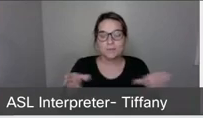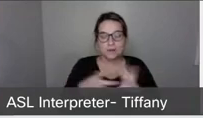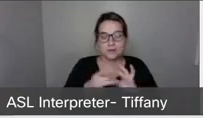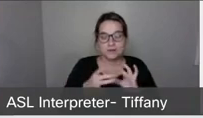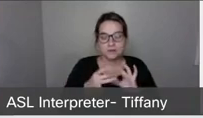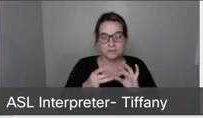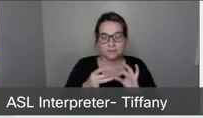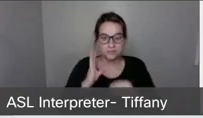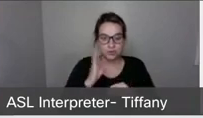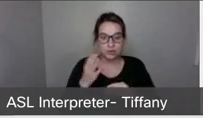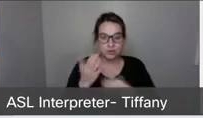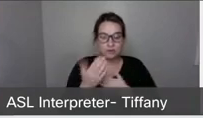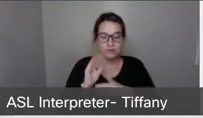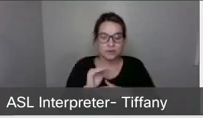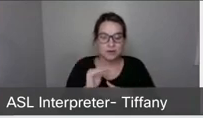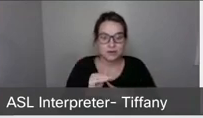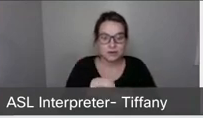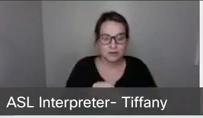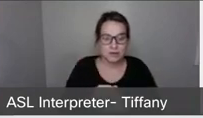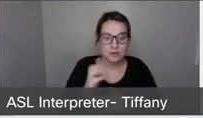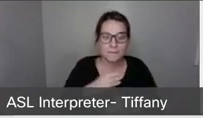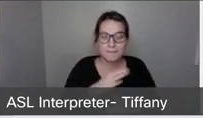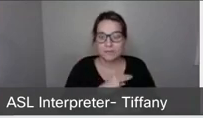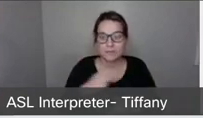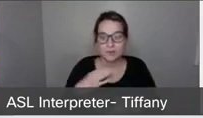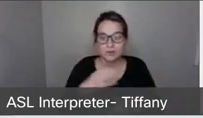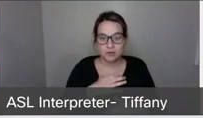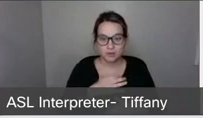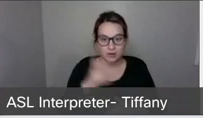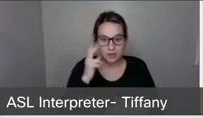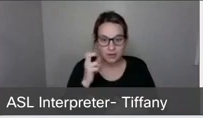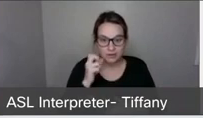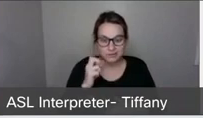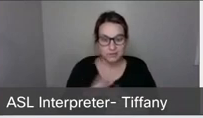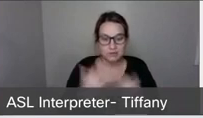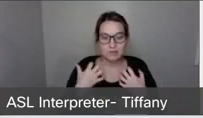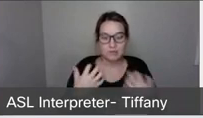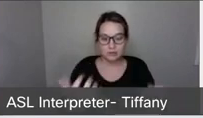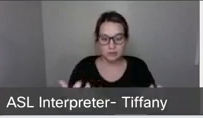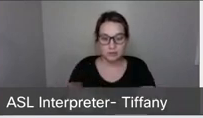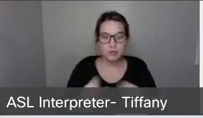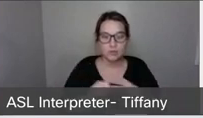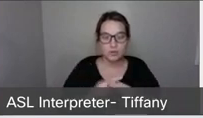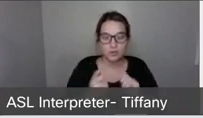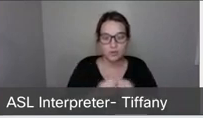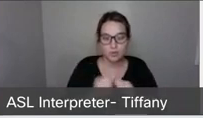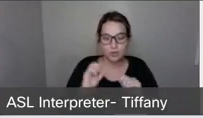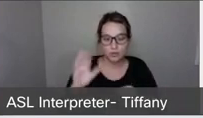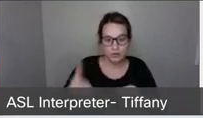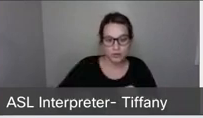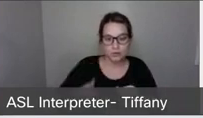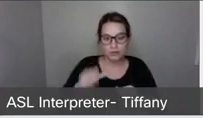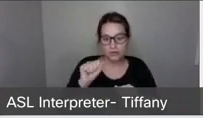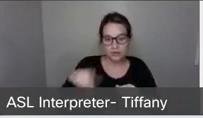Good evening, Madam Chair and Vice Chair and members of the commission and the listening audience. We're going to start with the introduction of our